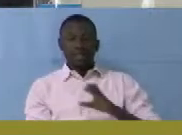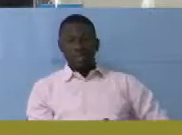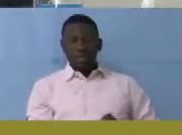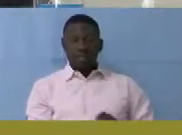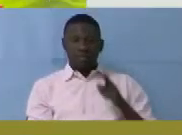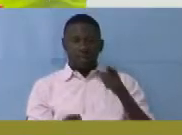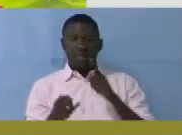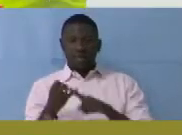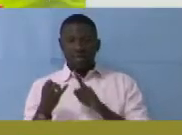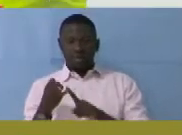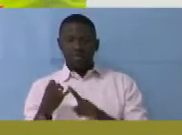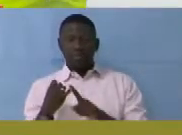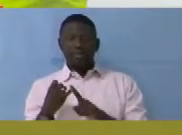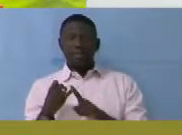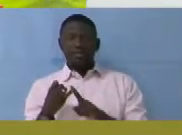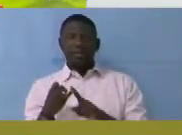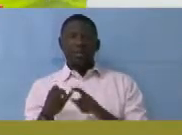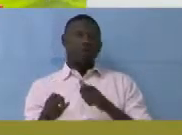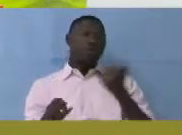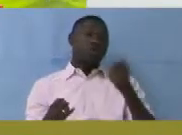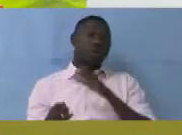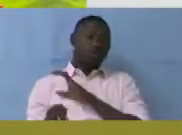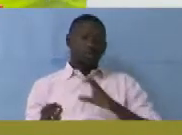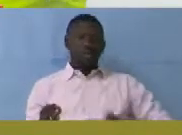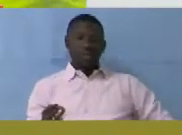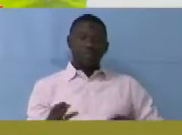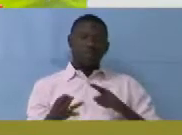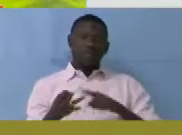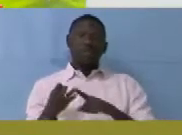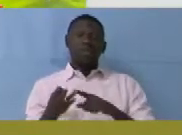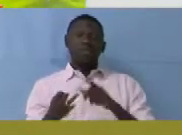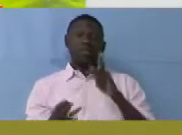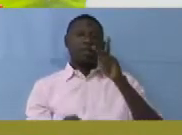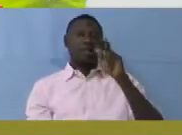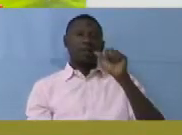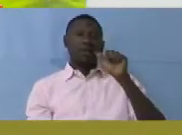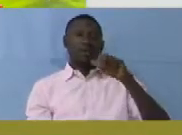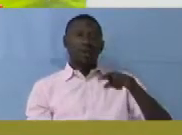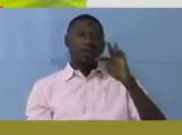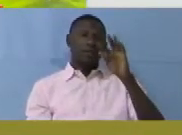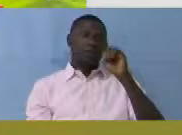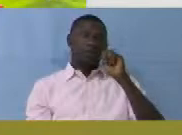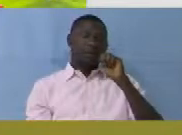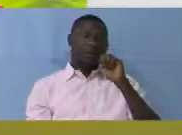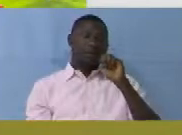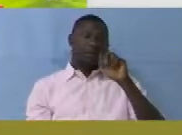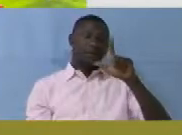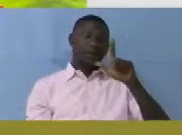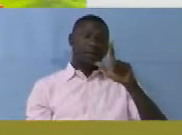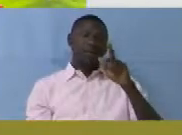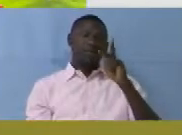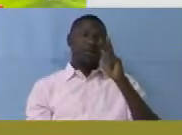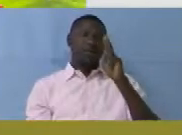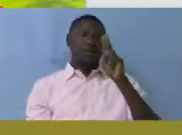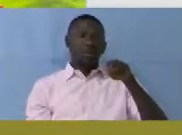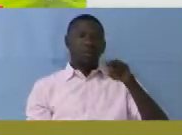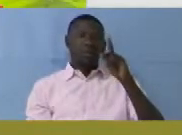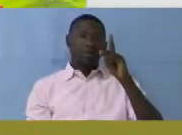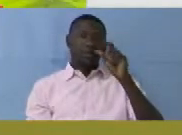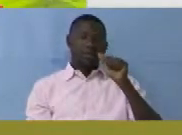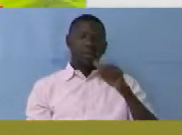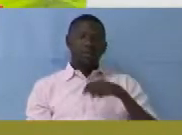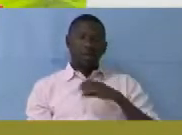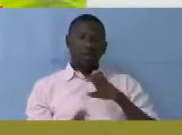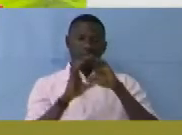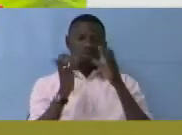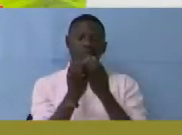Juara, CFO. And then this other chief in Kantel Kunda, these are my committee members. Adu CFO do me from Kantel Kunda, ufanalu bemu wale kono